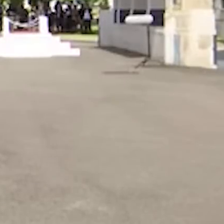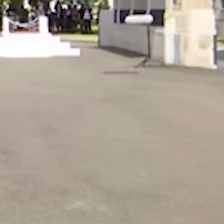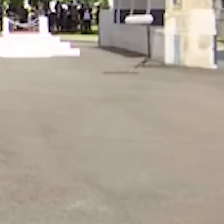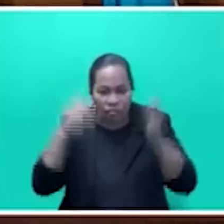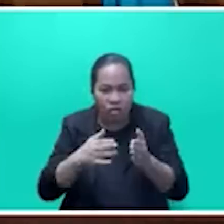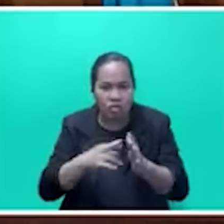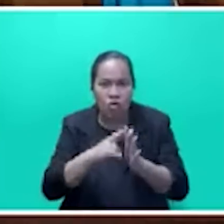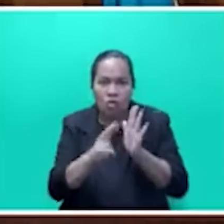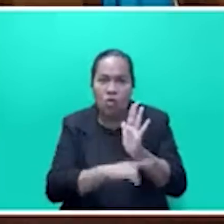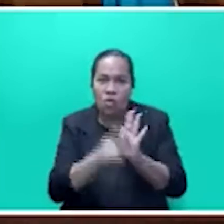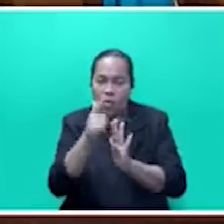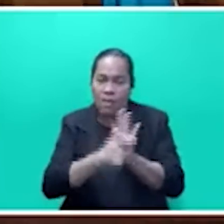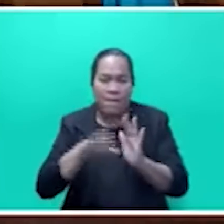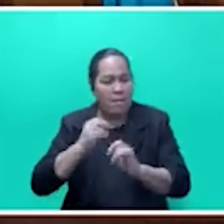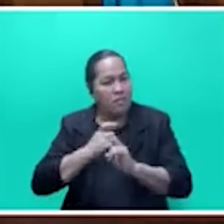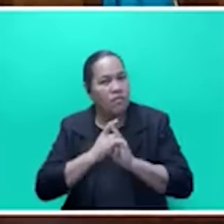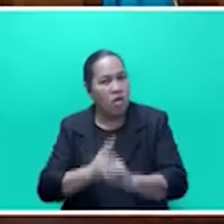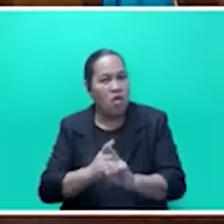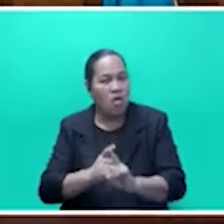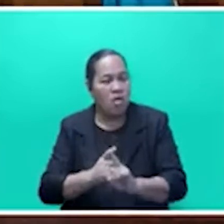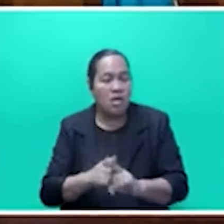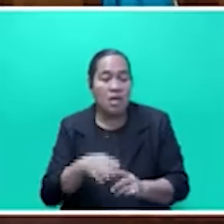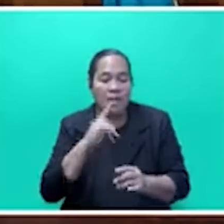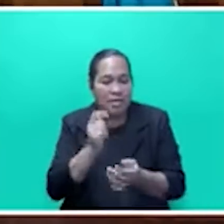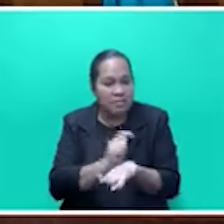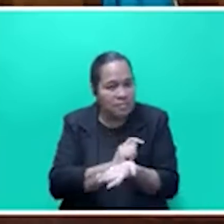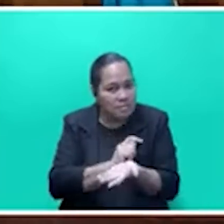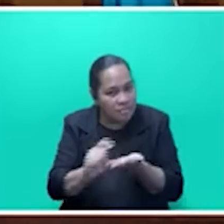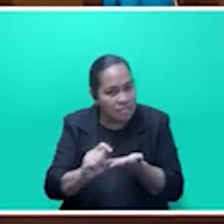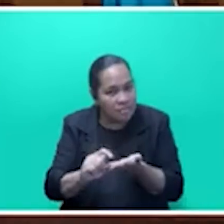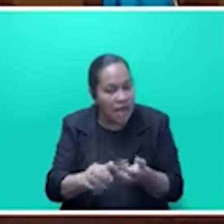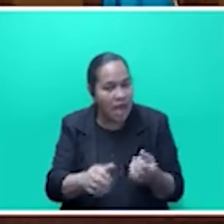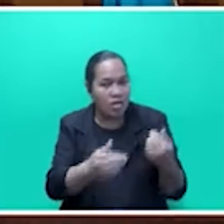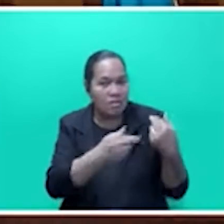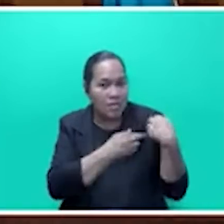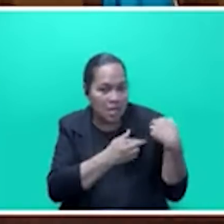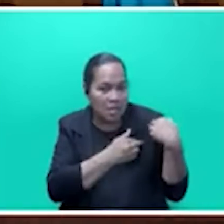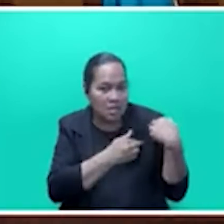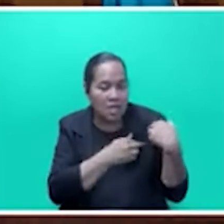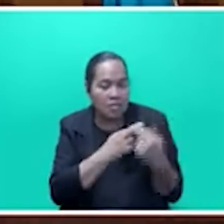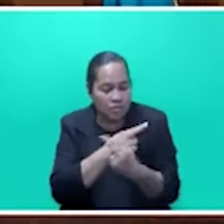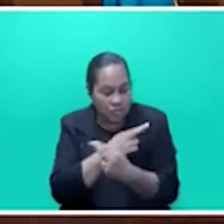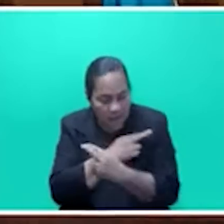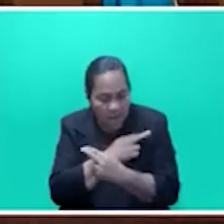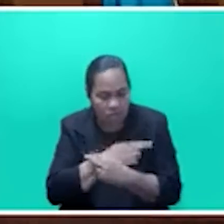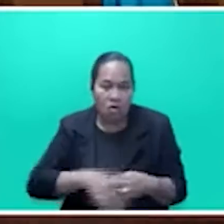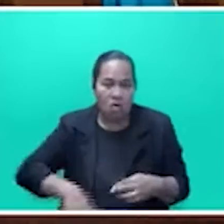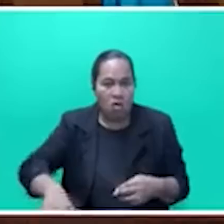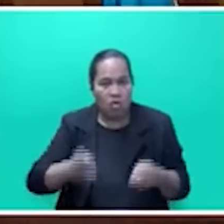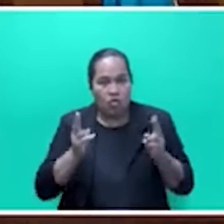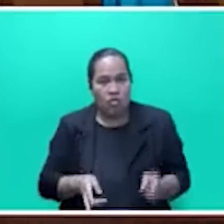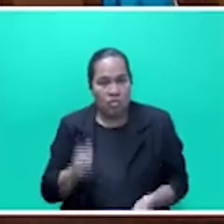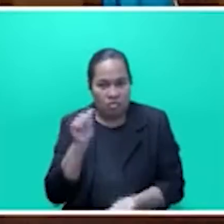and democratic processes, including transparency, accountability, respect for human rights and